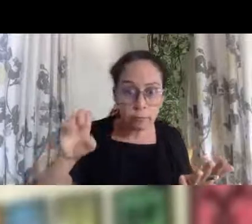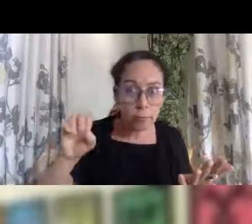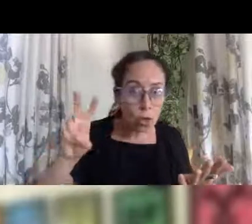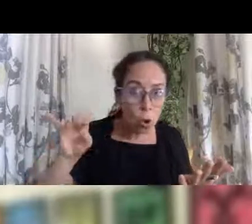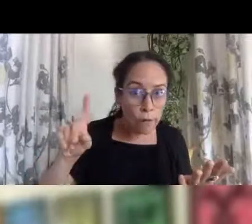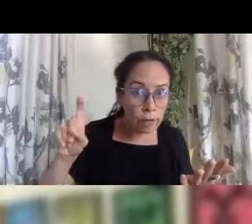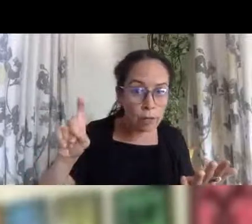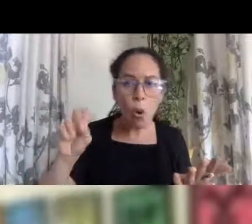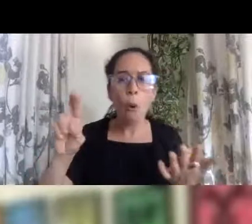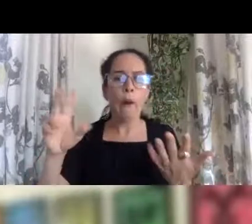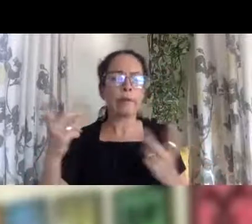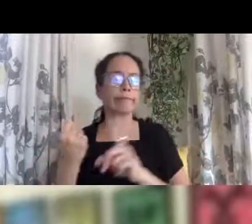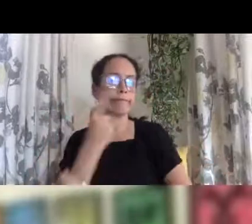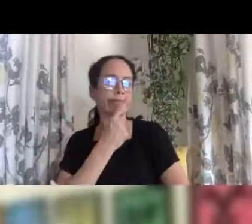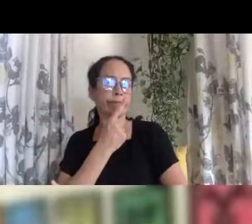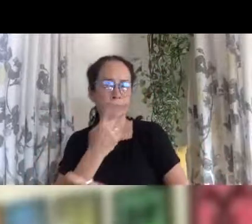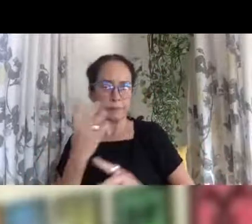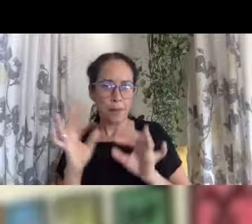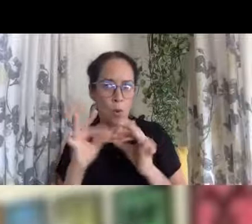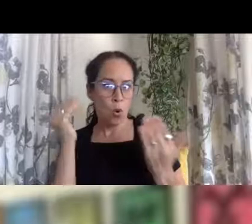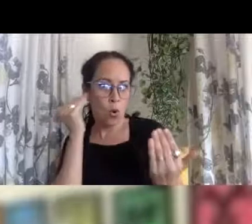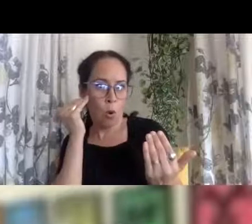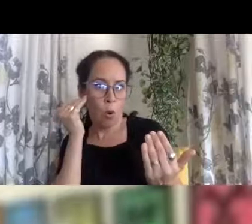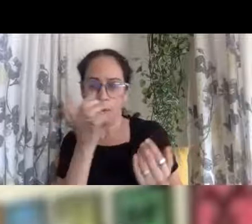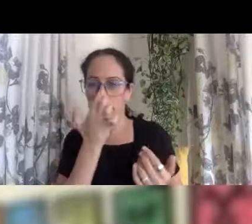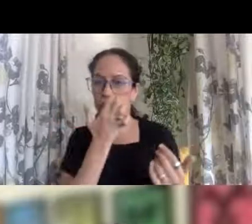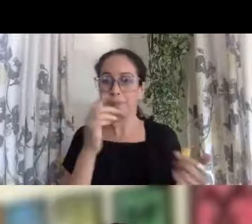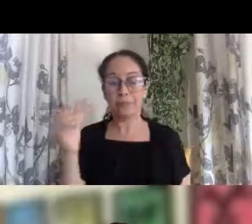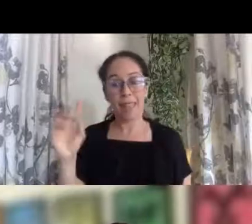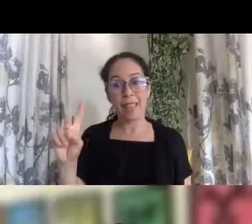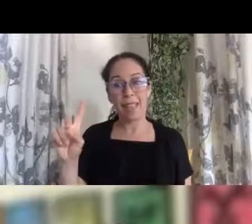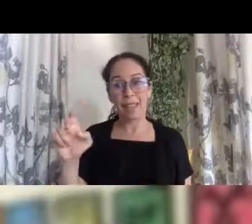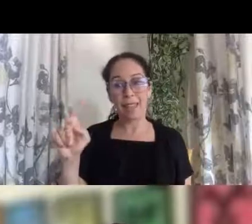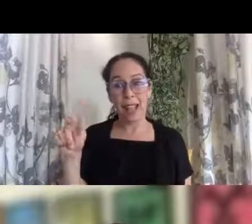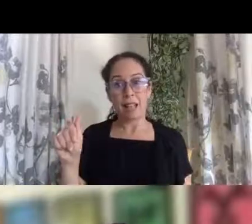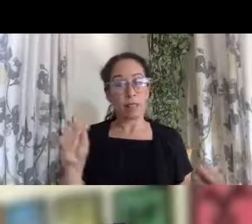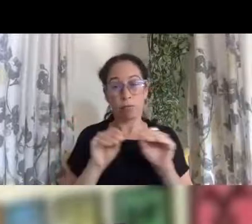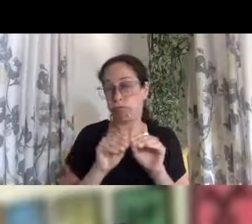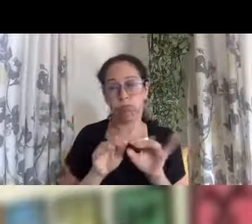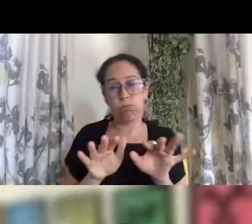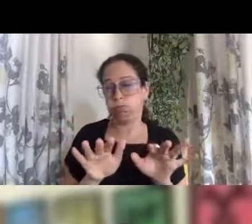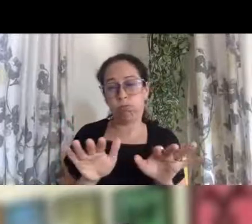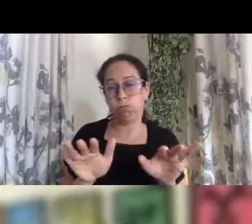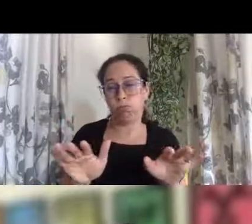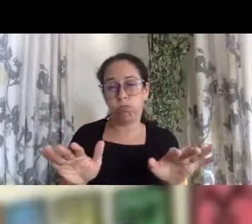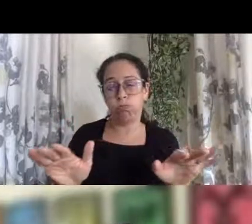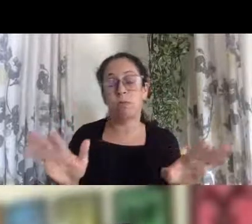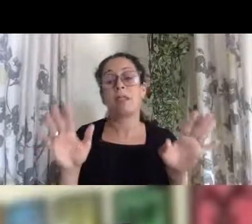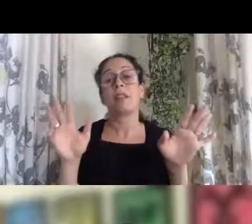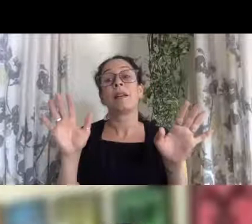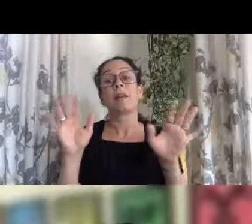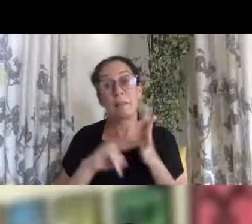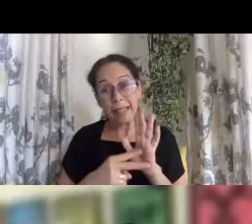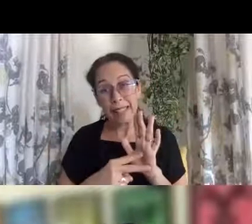else. And as we said before, the Delta variant is rapidly spreading, and so it's very important to keep testing.